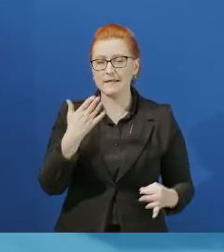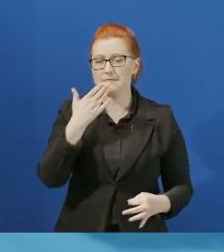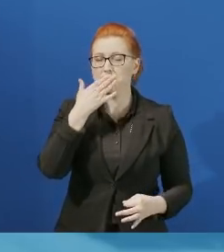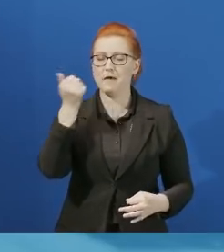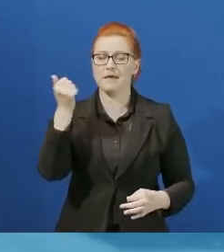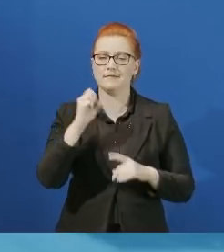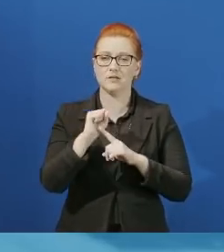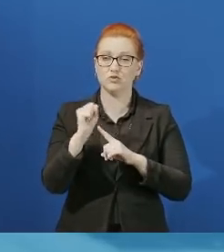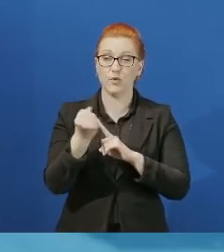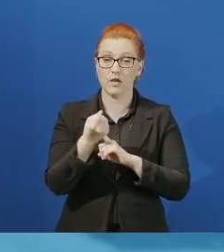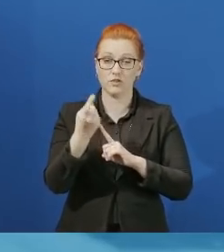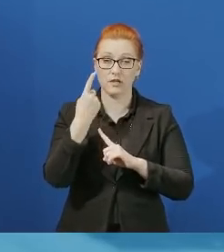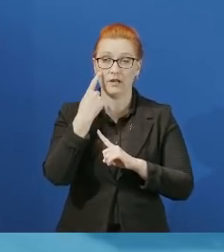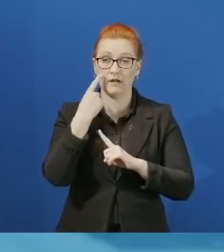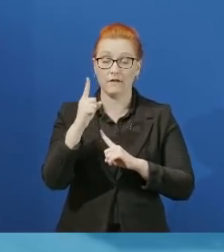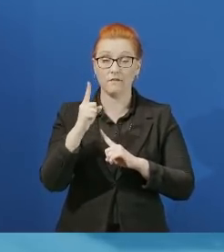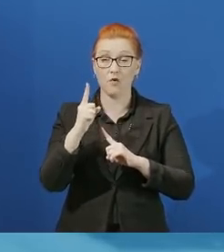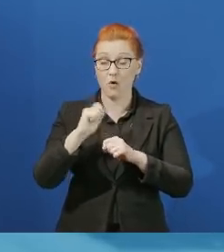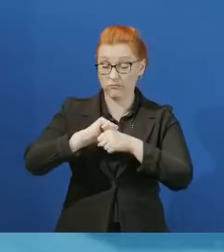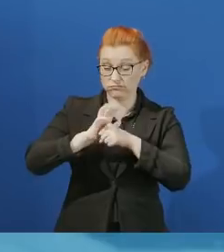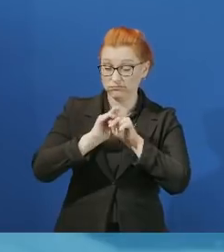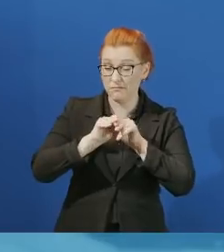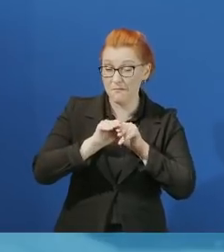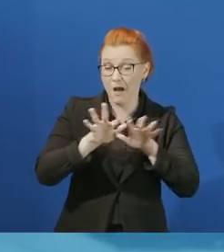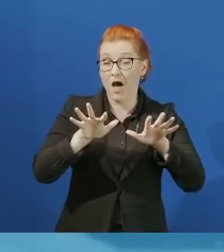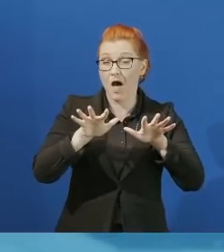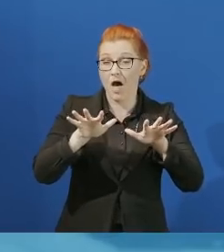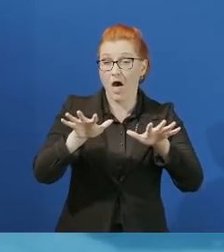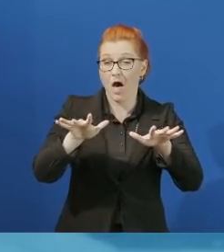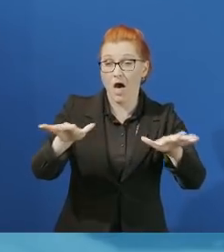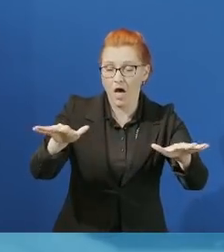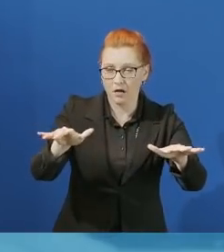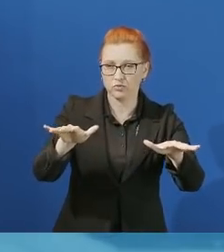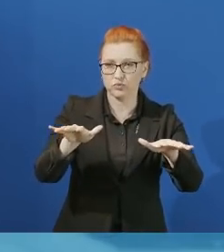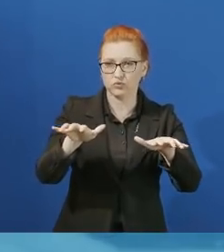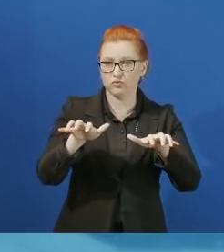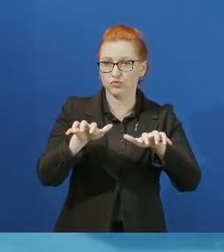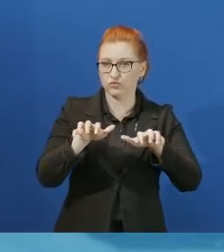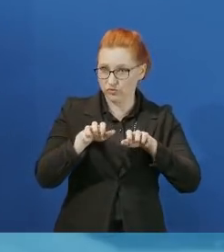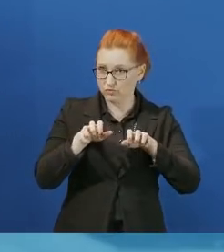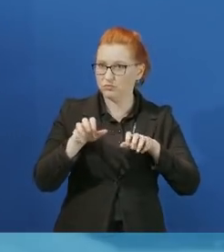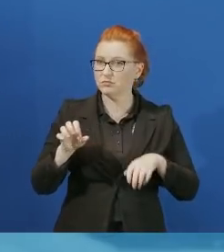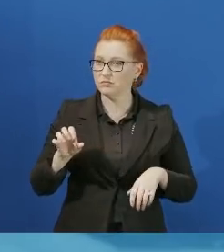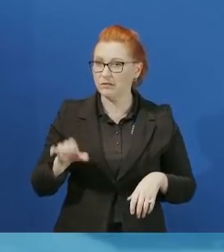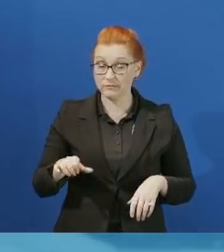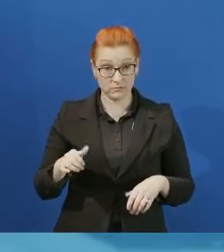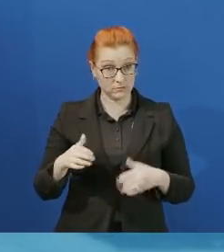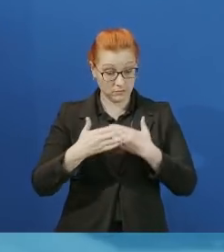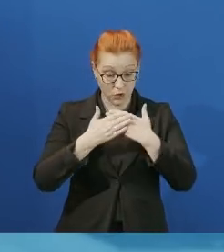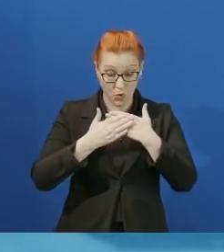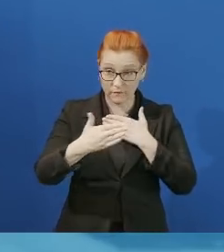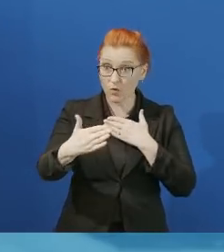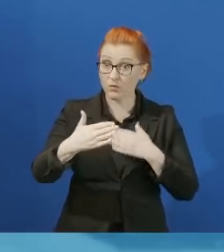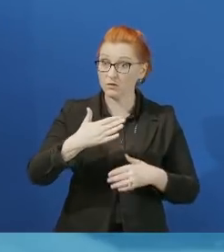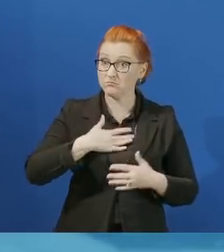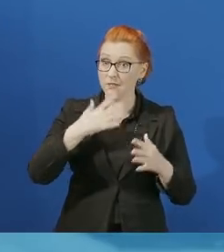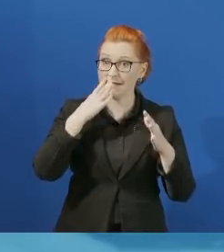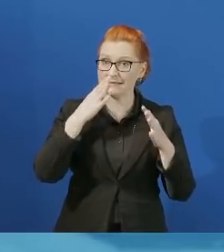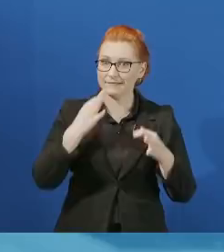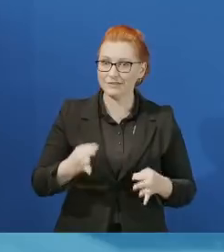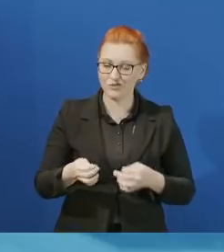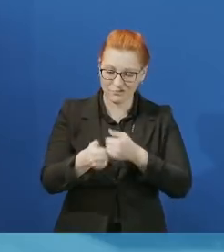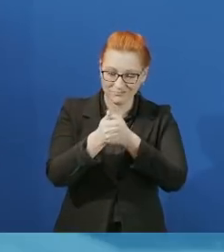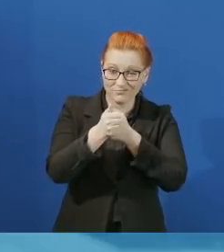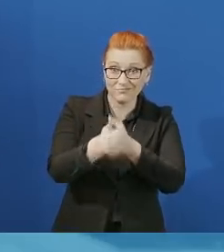to slow the spread of COVID-19. And the decisions that I'm going to make going forward are going to be